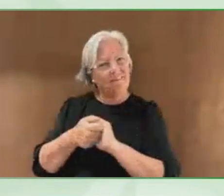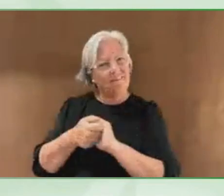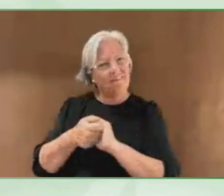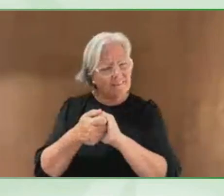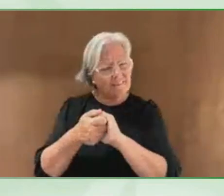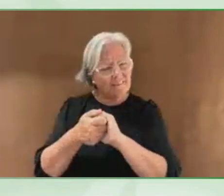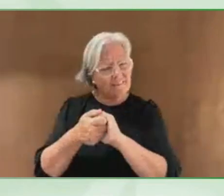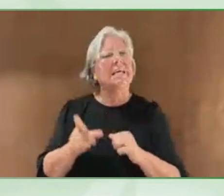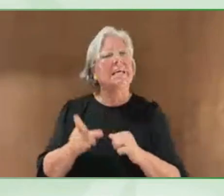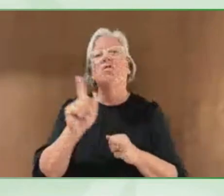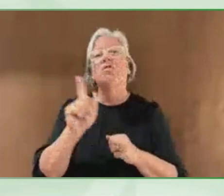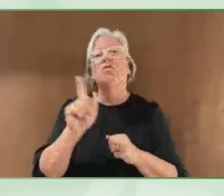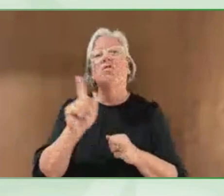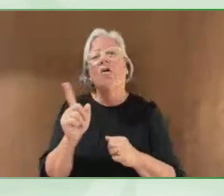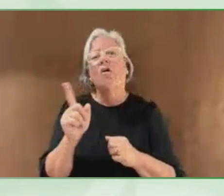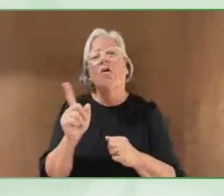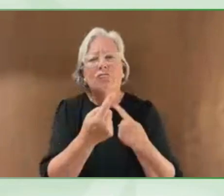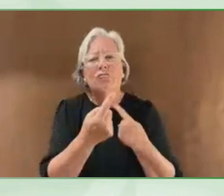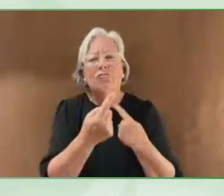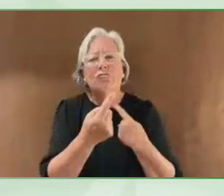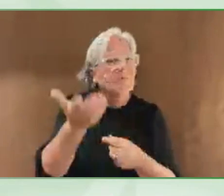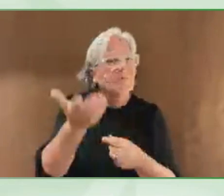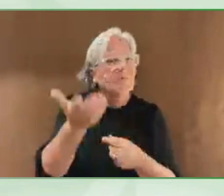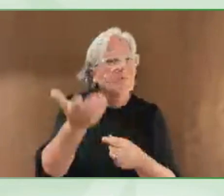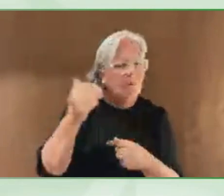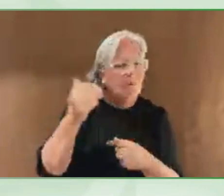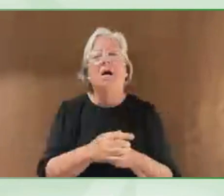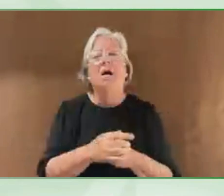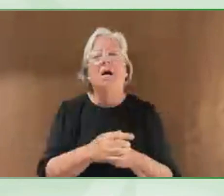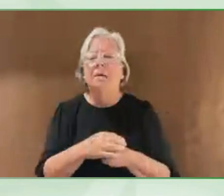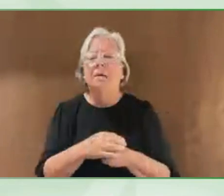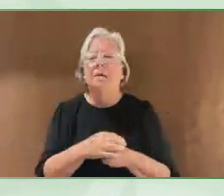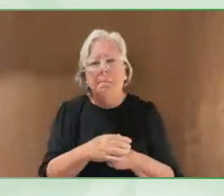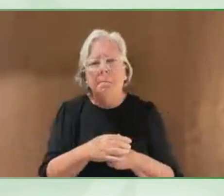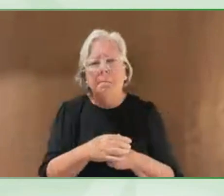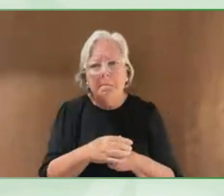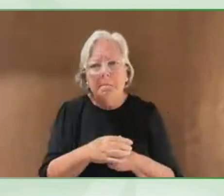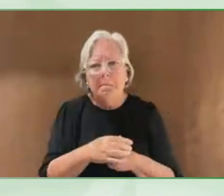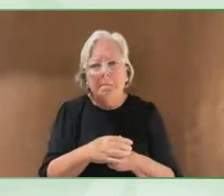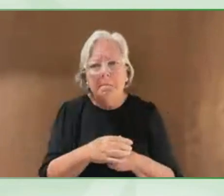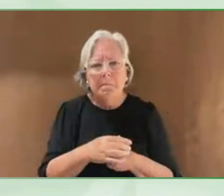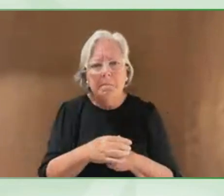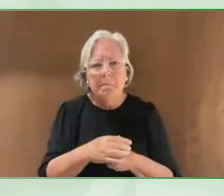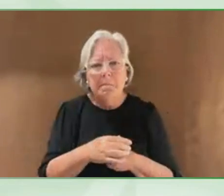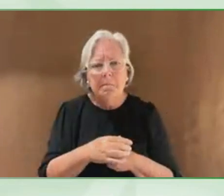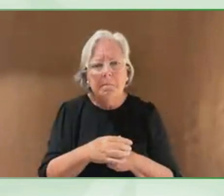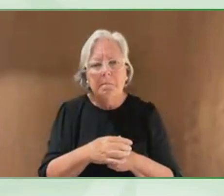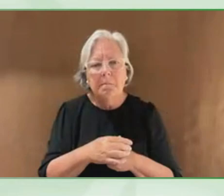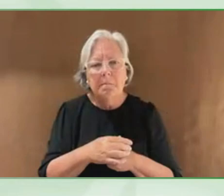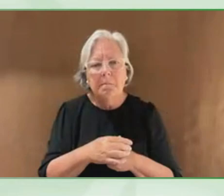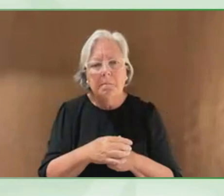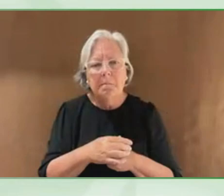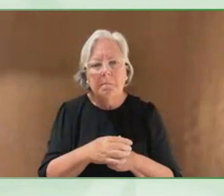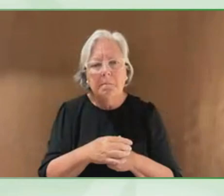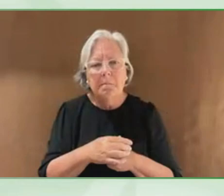before, that then went out and was posted all over LinkedIn. So it wasn't just internally,